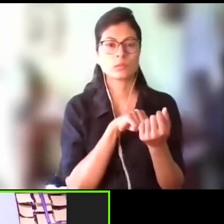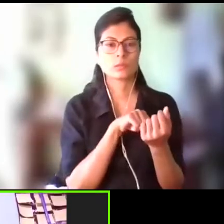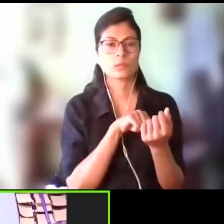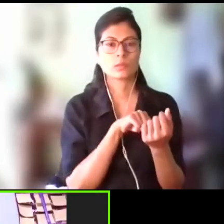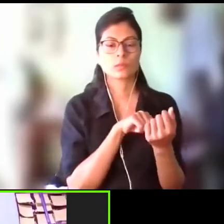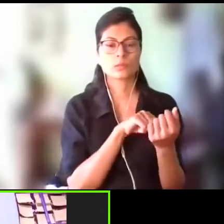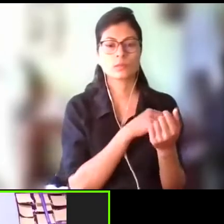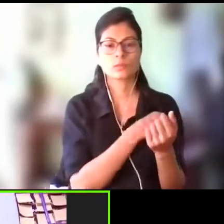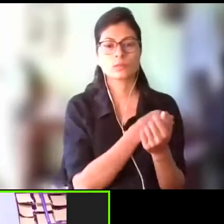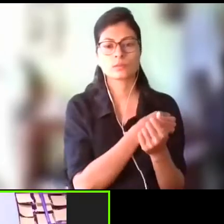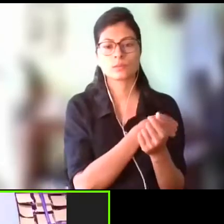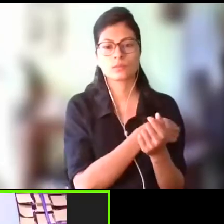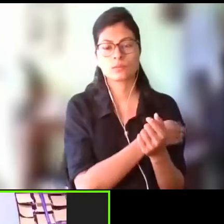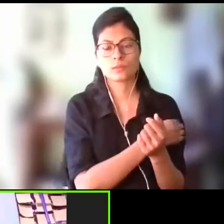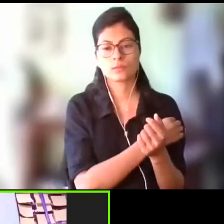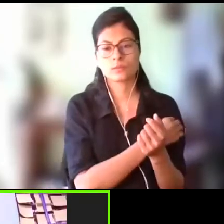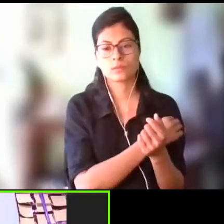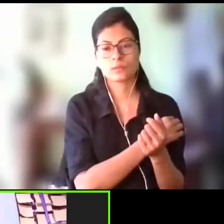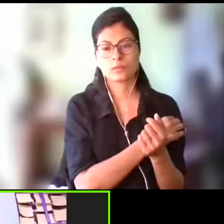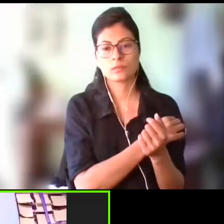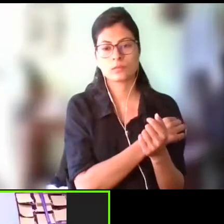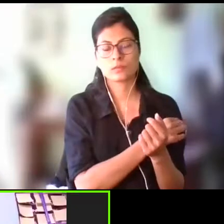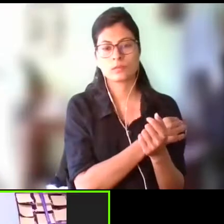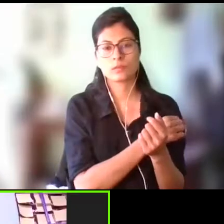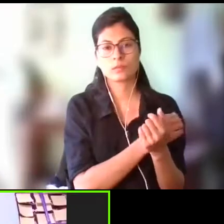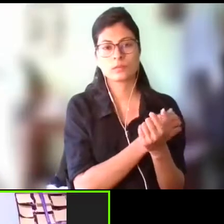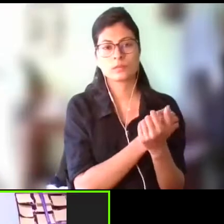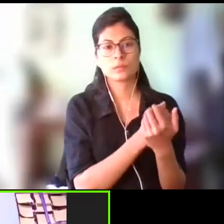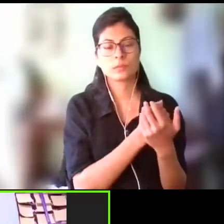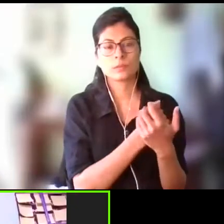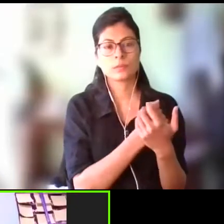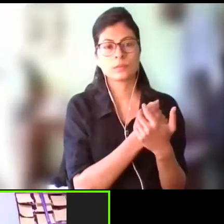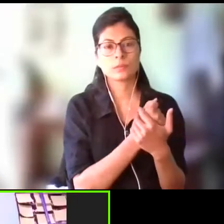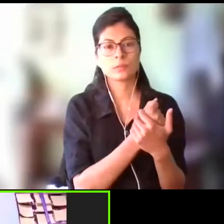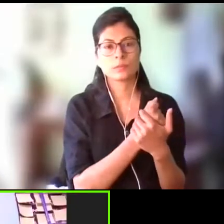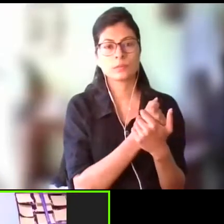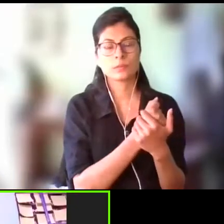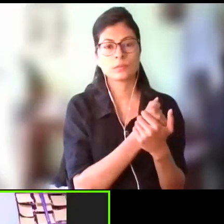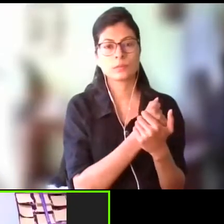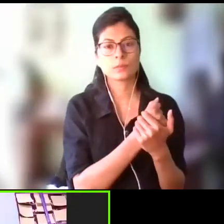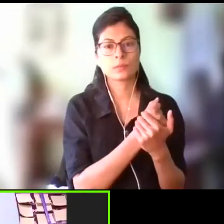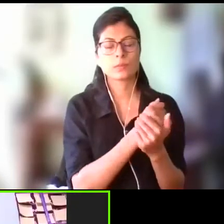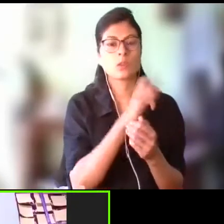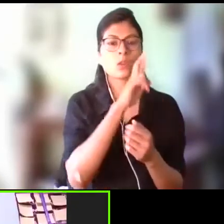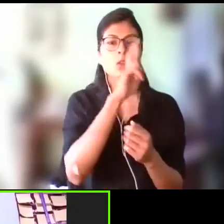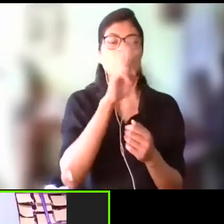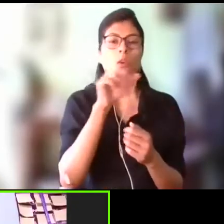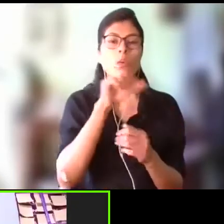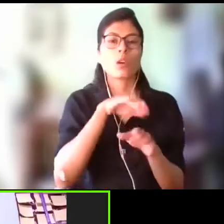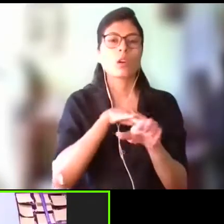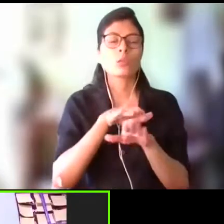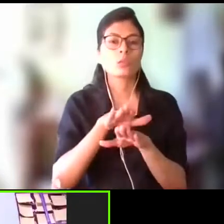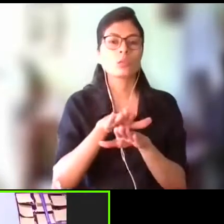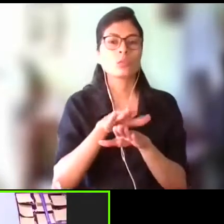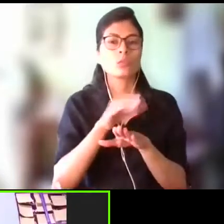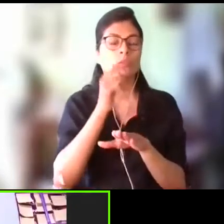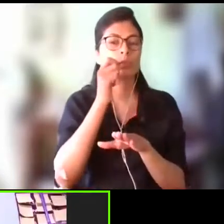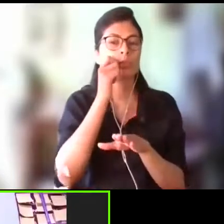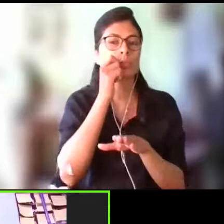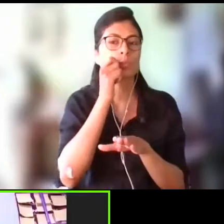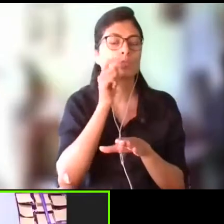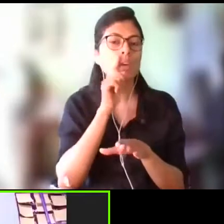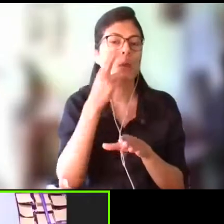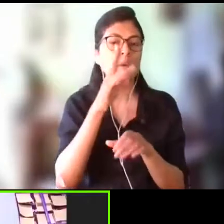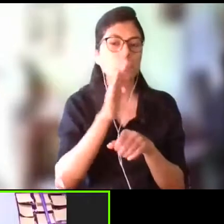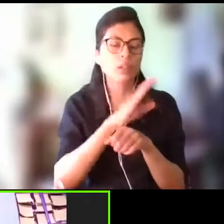when they have a father. Immediately their father is not, they lose access to land, and immediately they lose their husband dies, they lose access